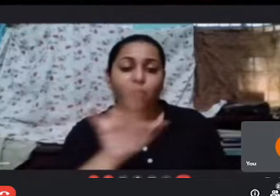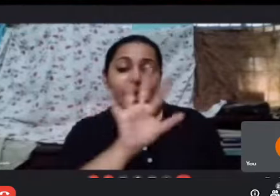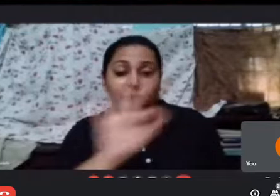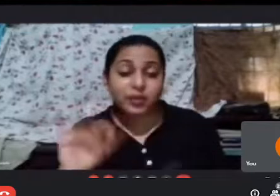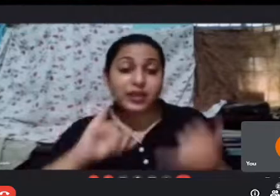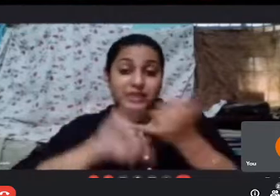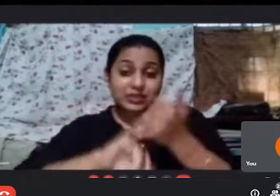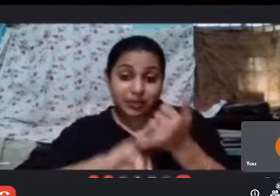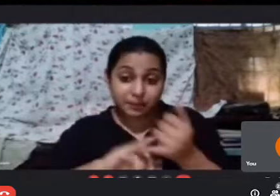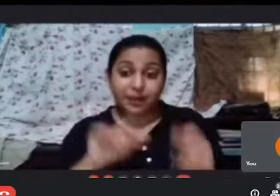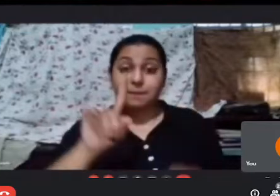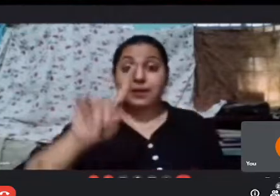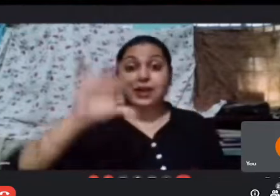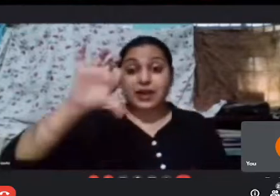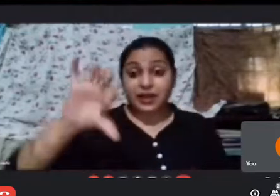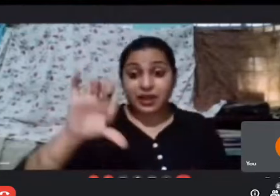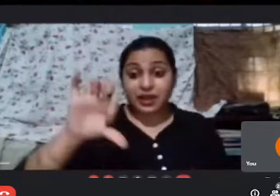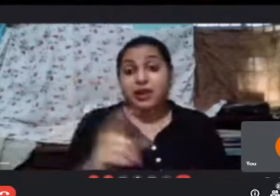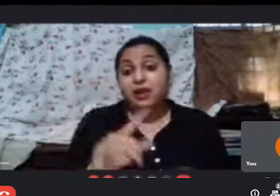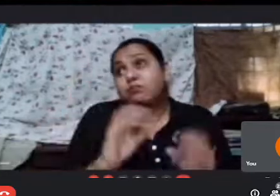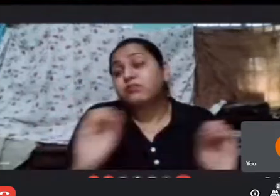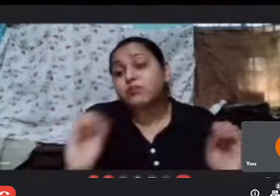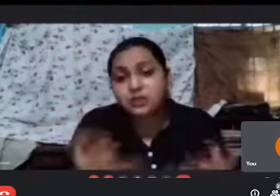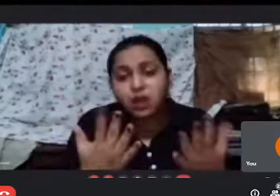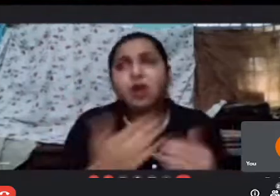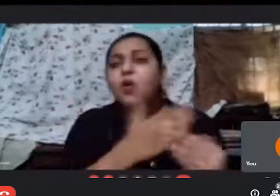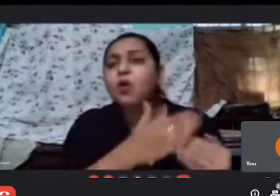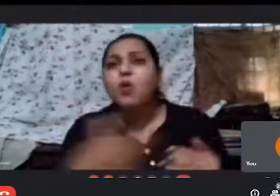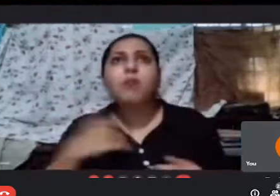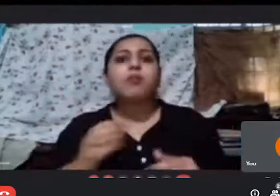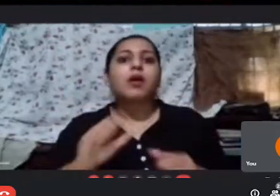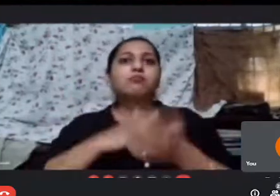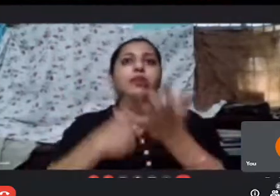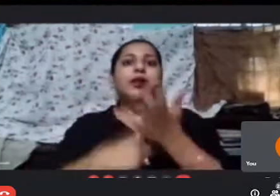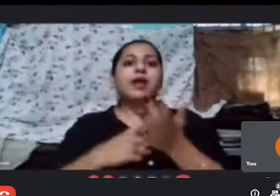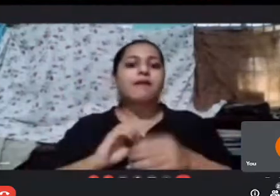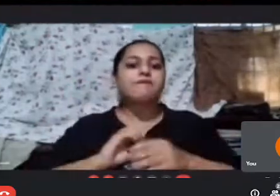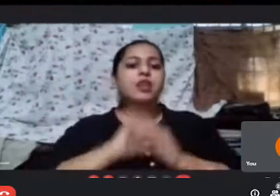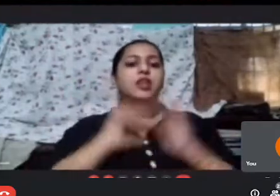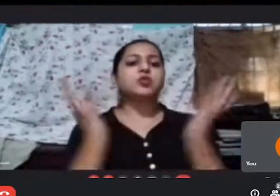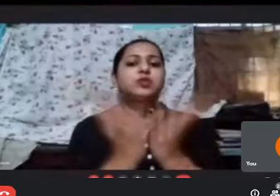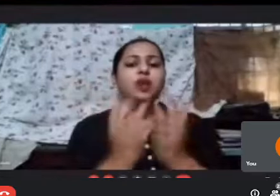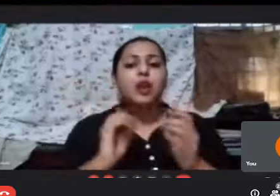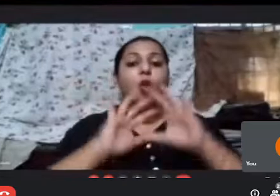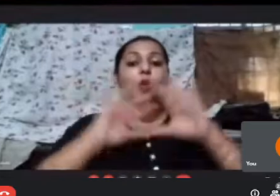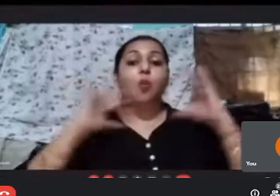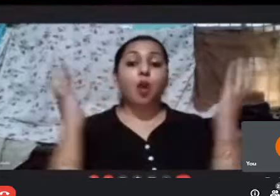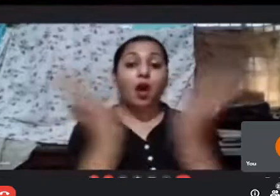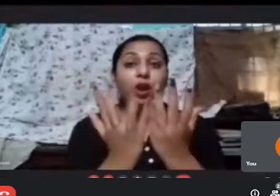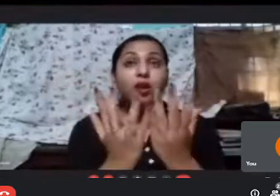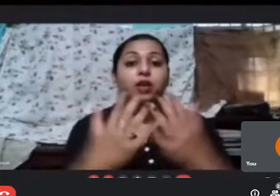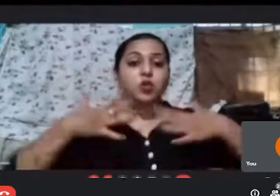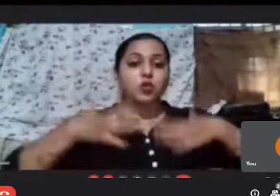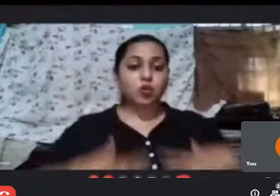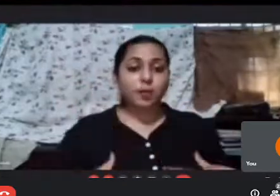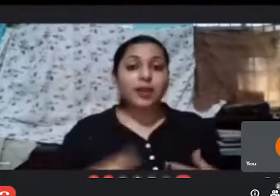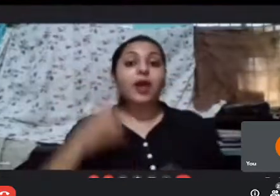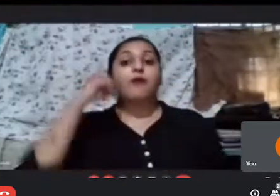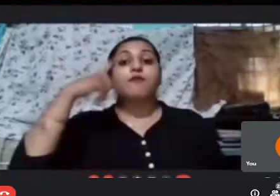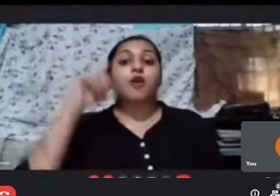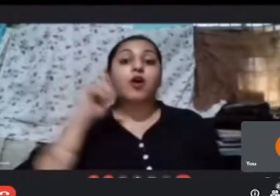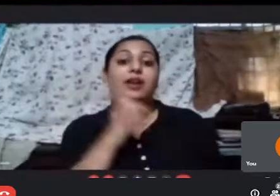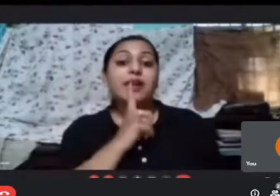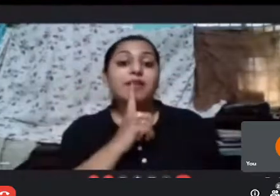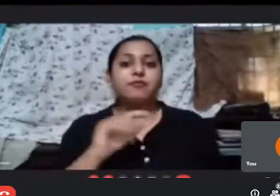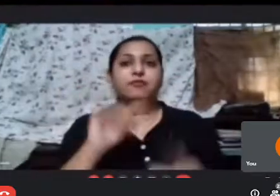1958, which led to the evolution of a global movement of deaf unity over the last